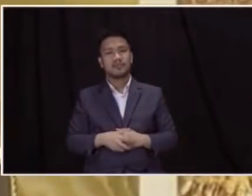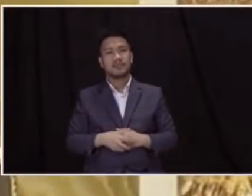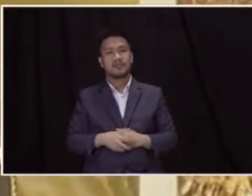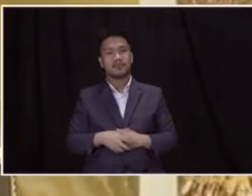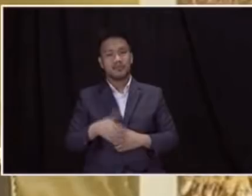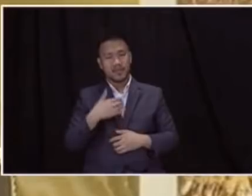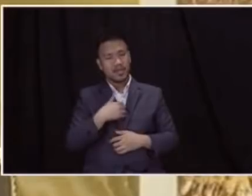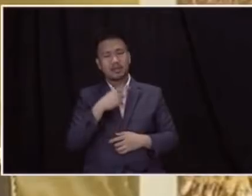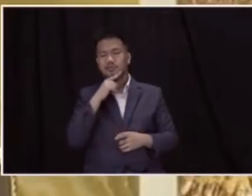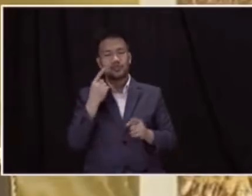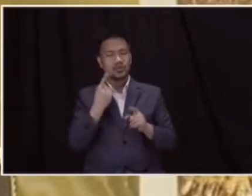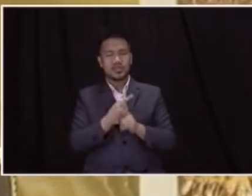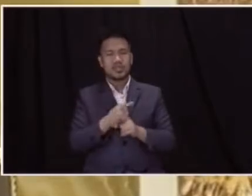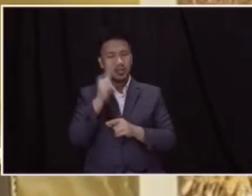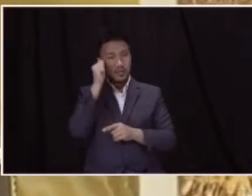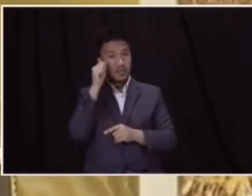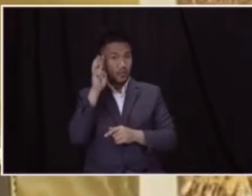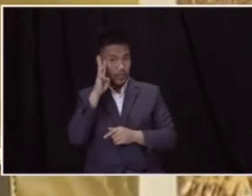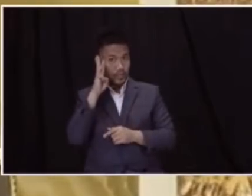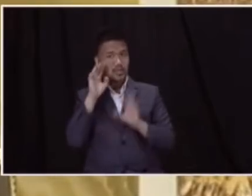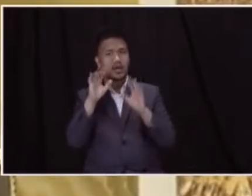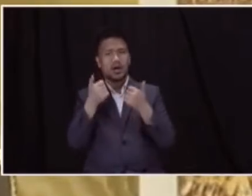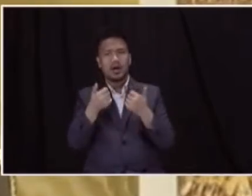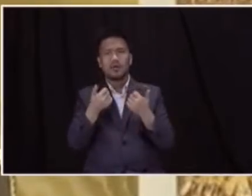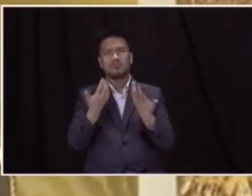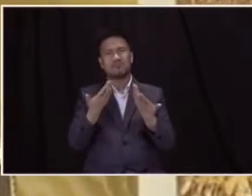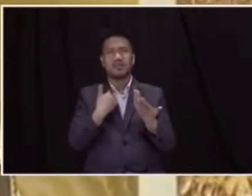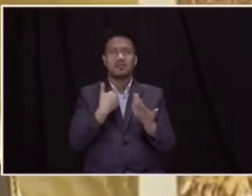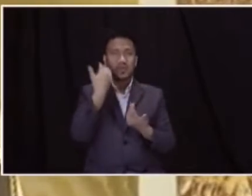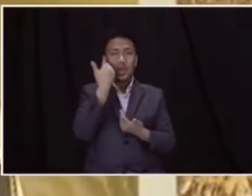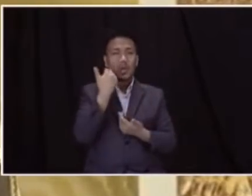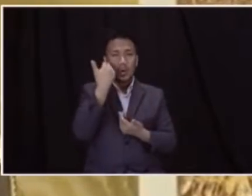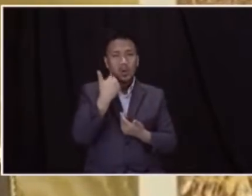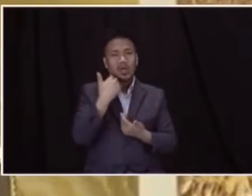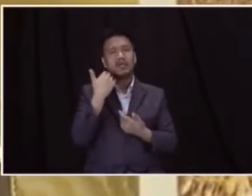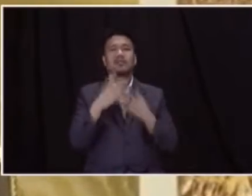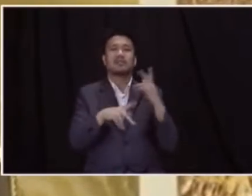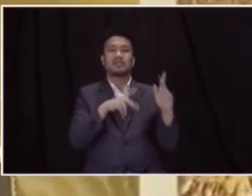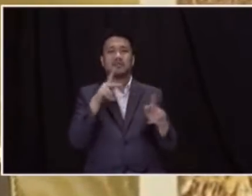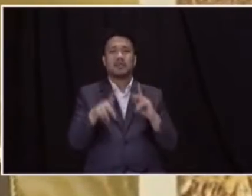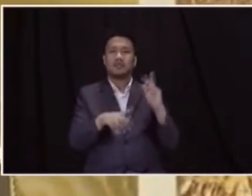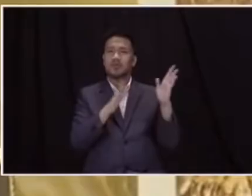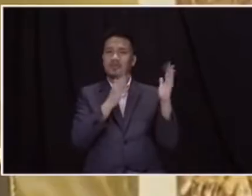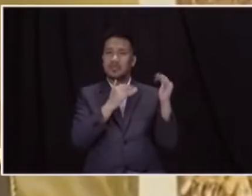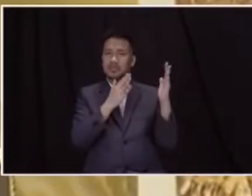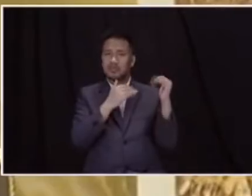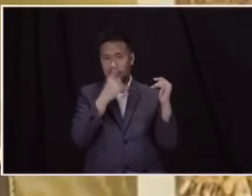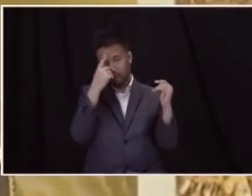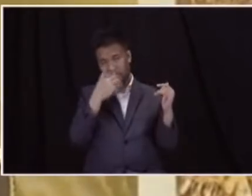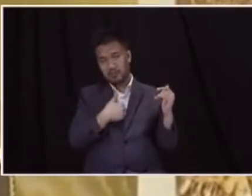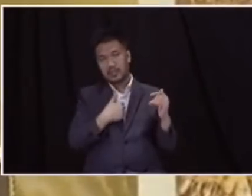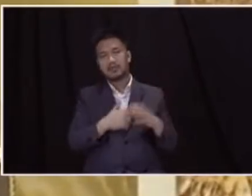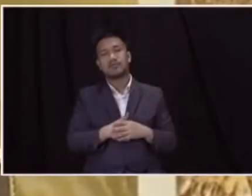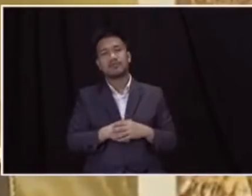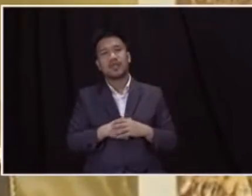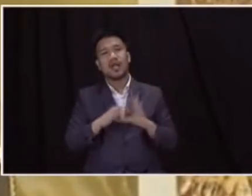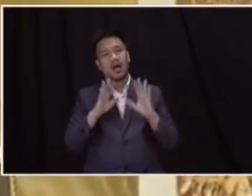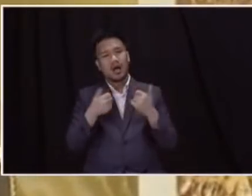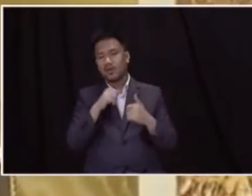I am deeply aware how I fall short of people's expectations of me,